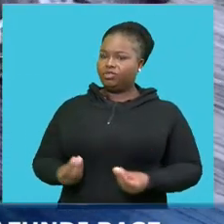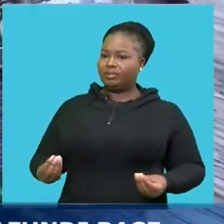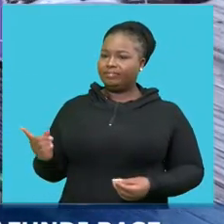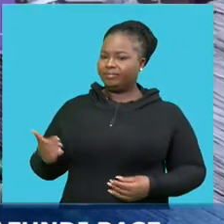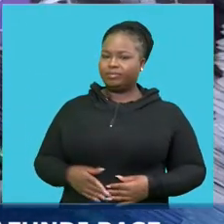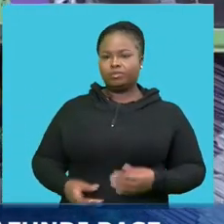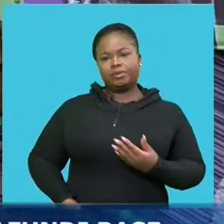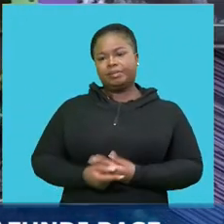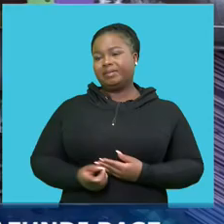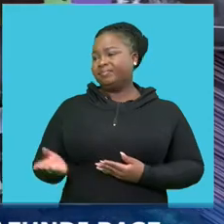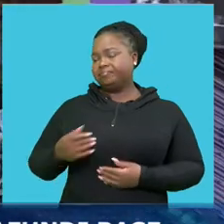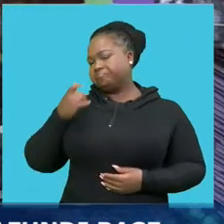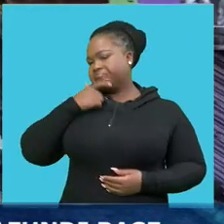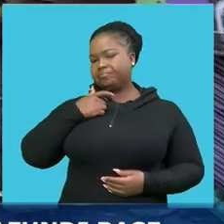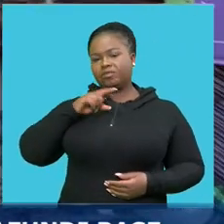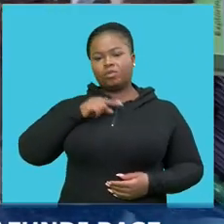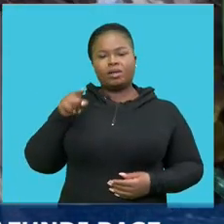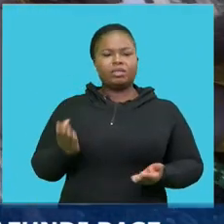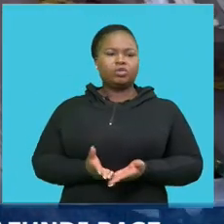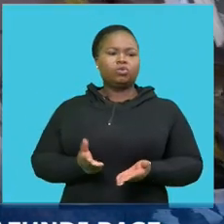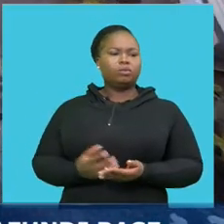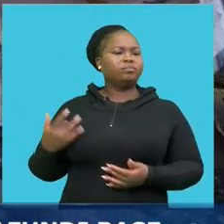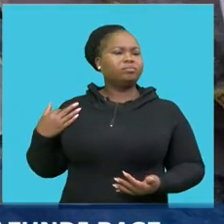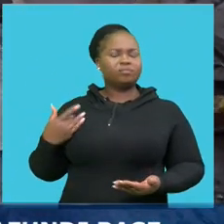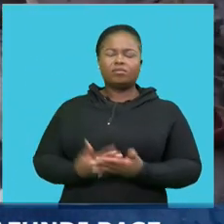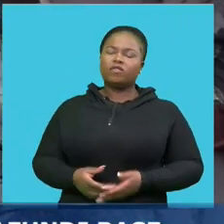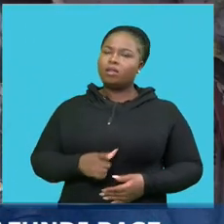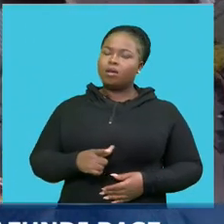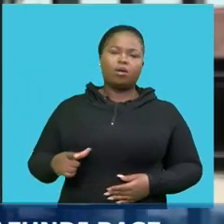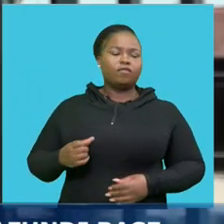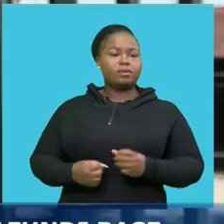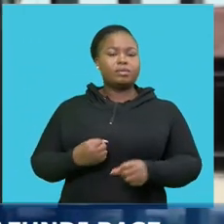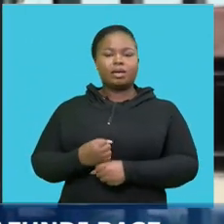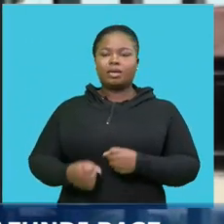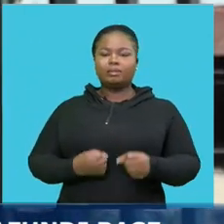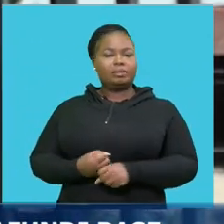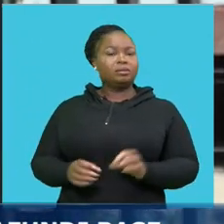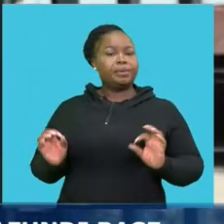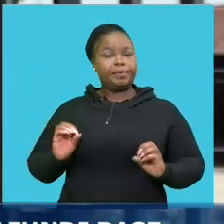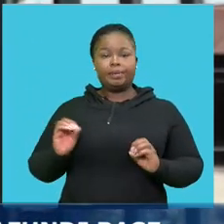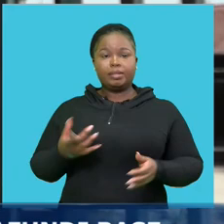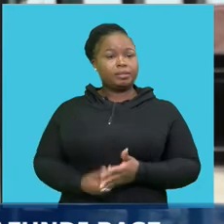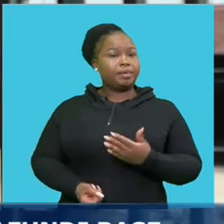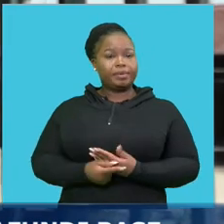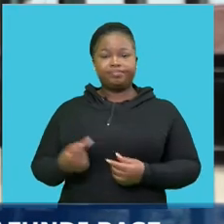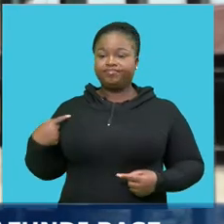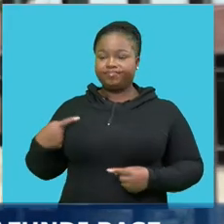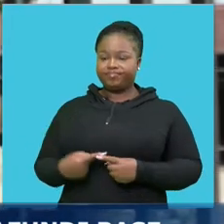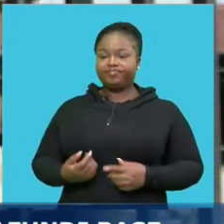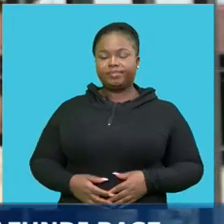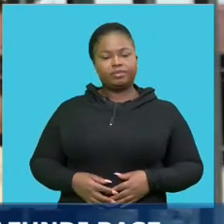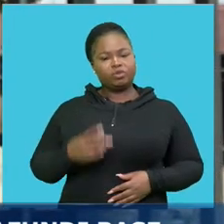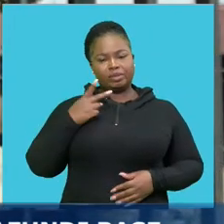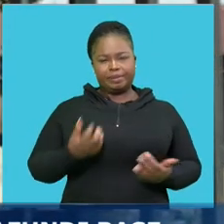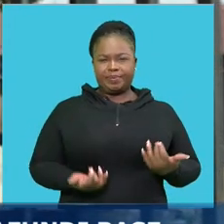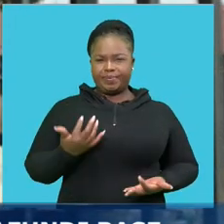very sad because why this school has been here for I don't know how many years and nothing has been done for the school. And look, the school